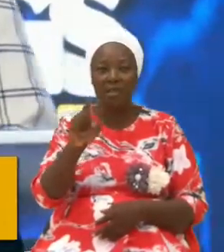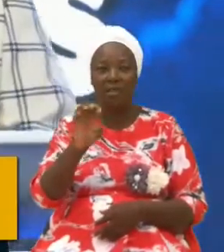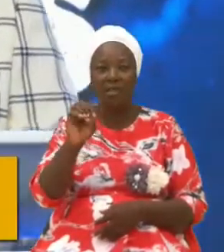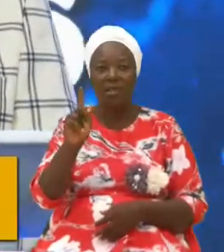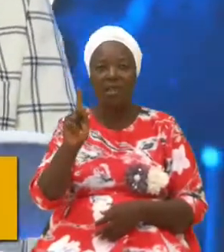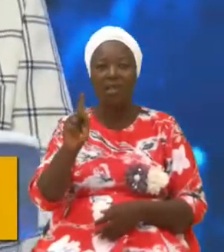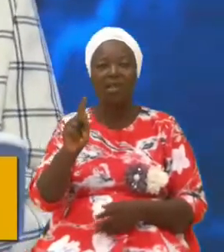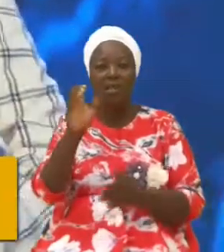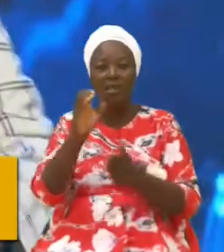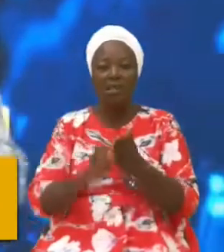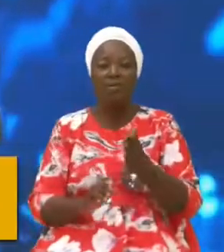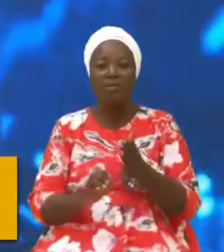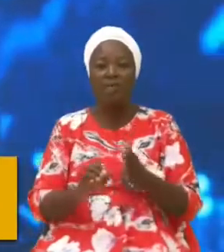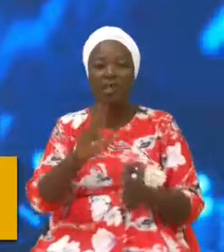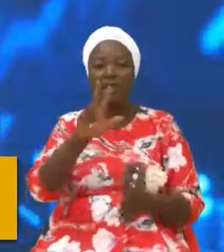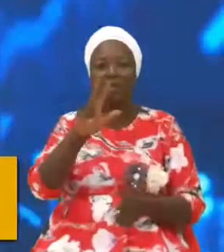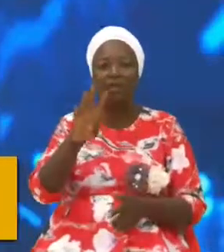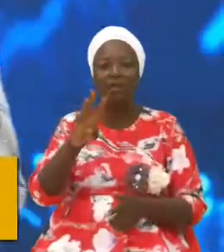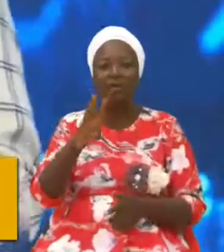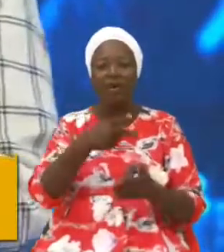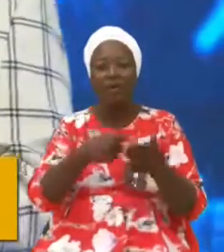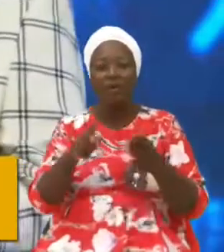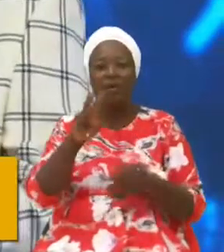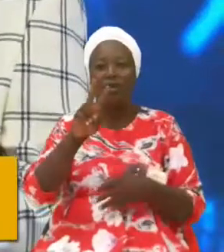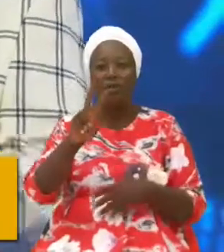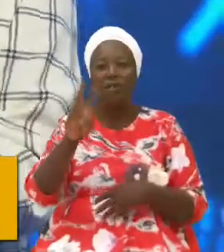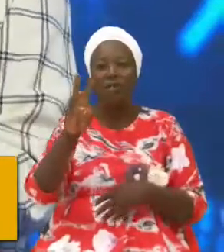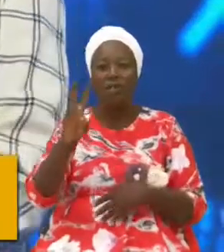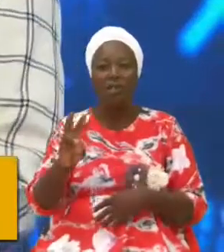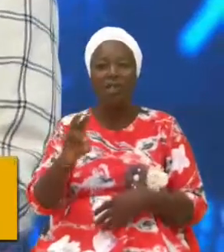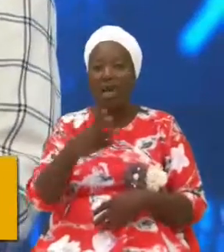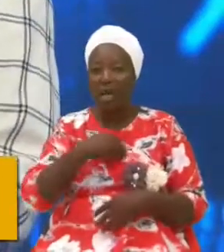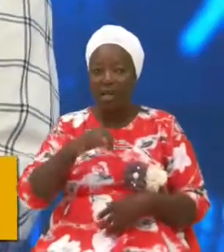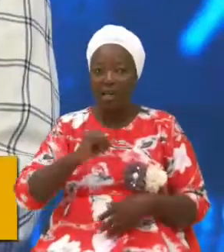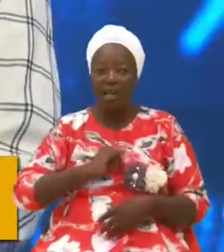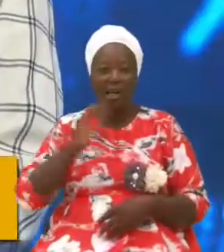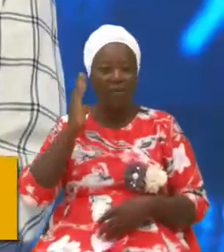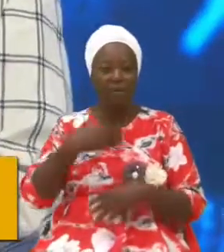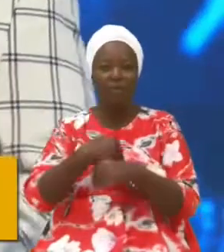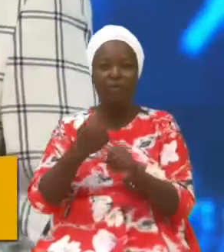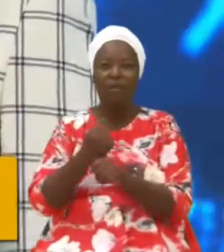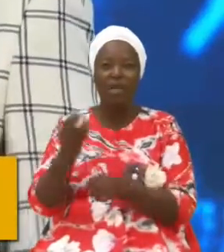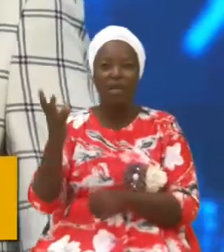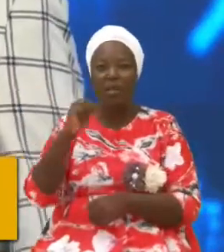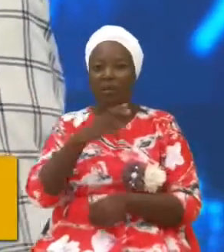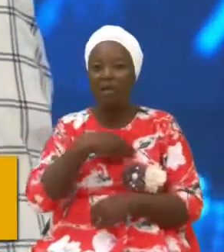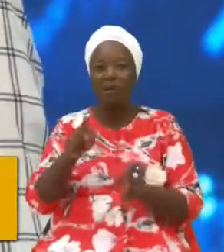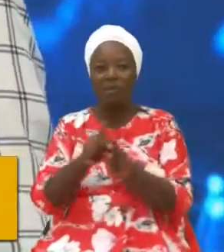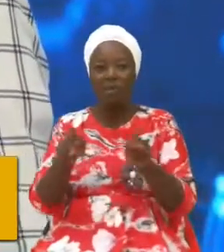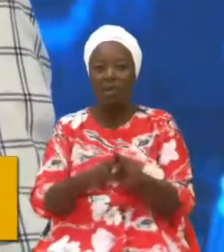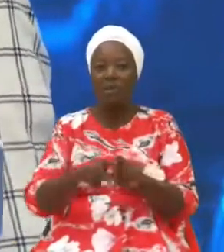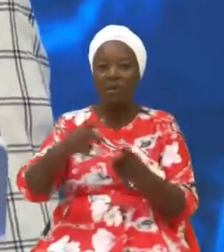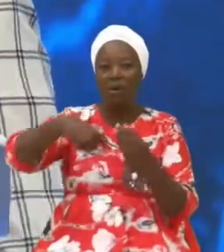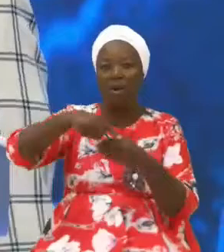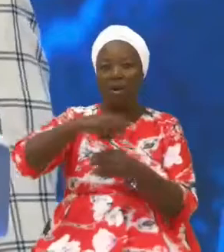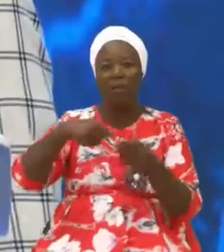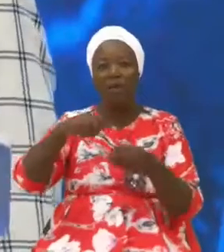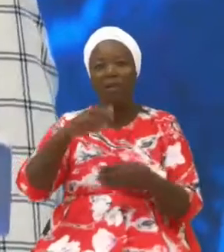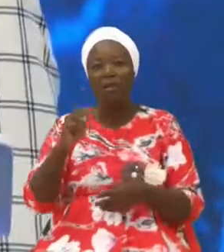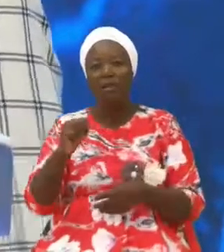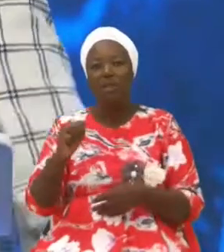Ezekiel chapter 34, verse 26. And I will make